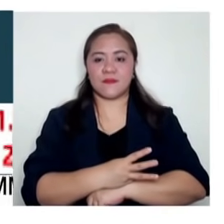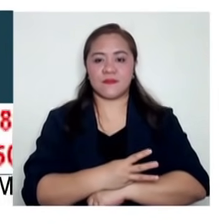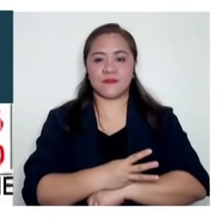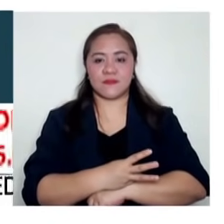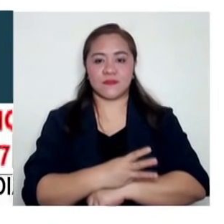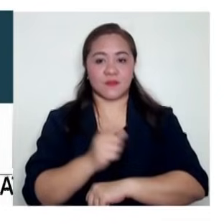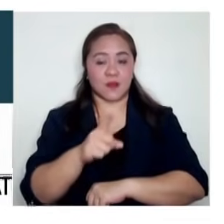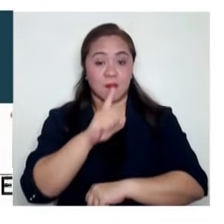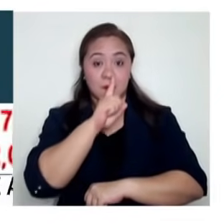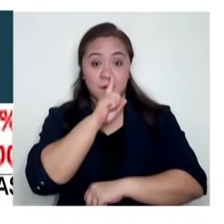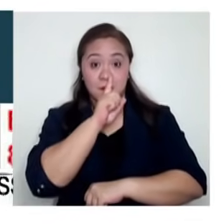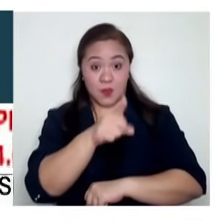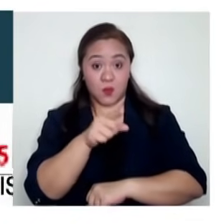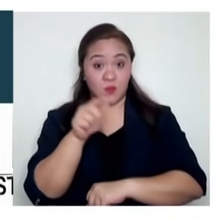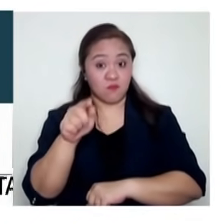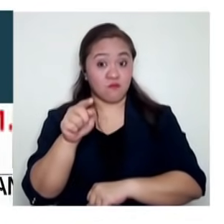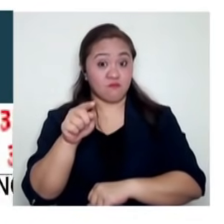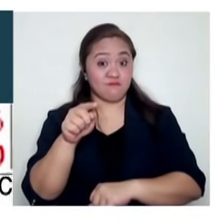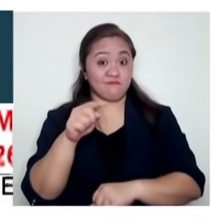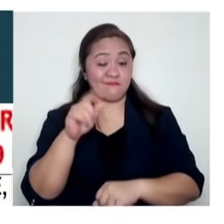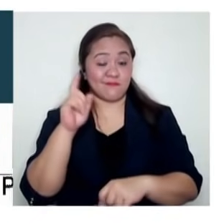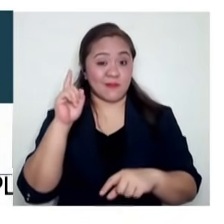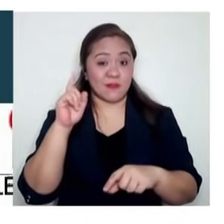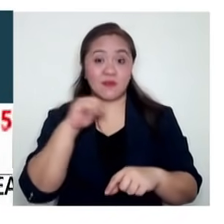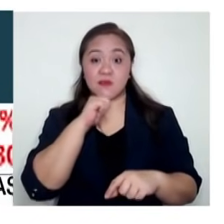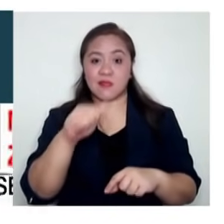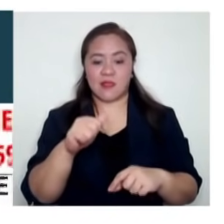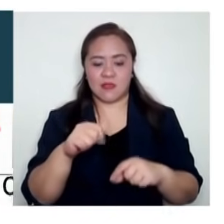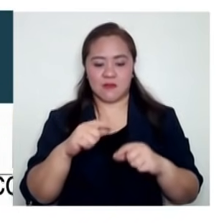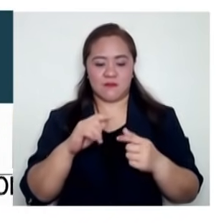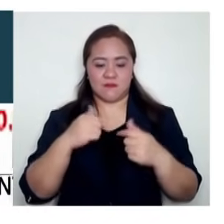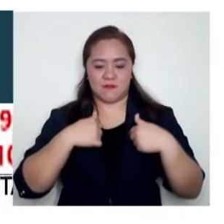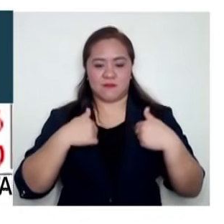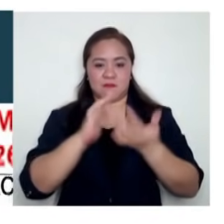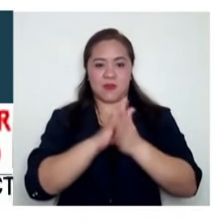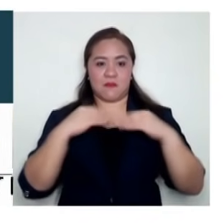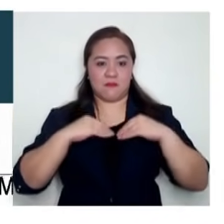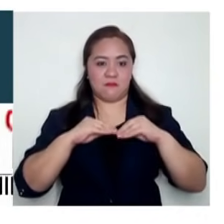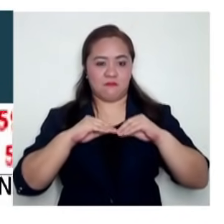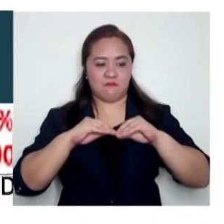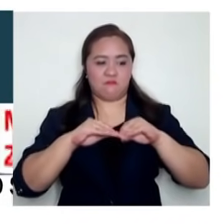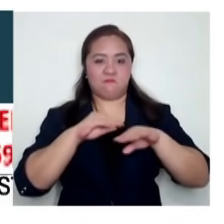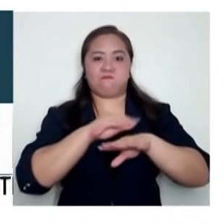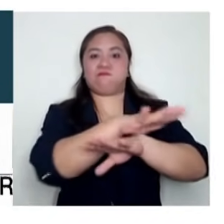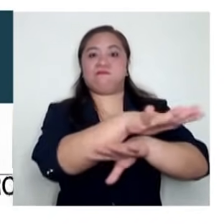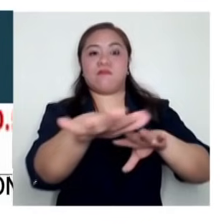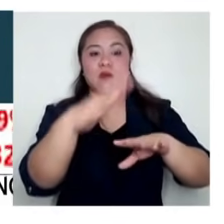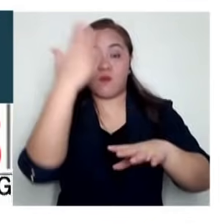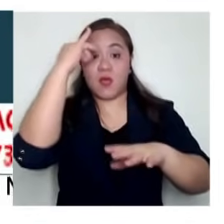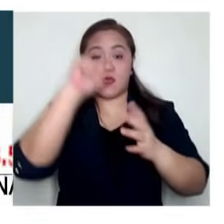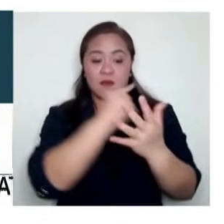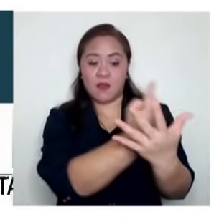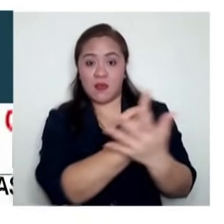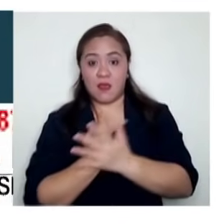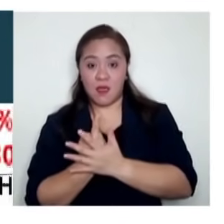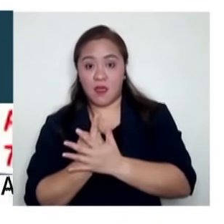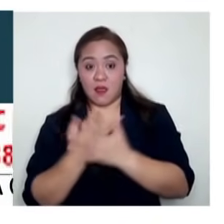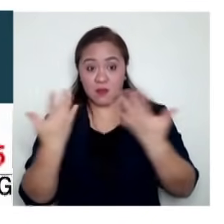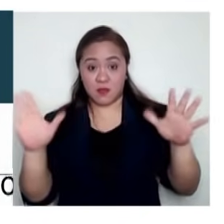is it confirmed that they were no longer infectious because they had finished their isolation period?